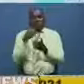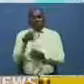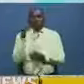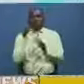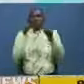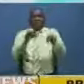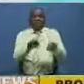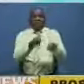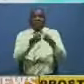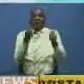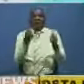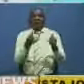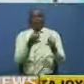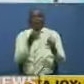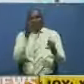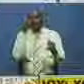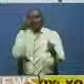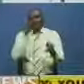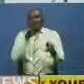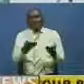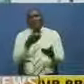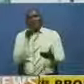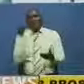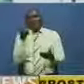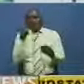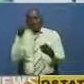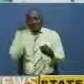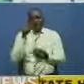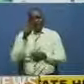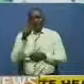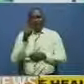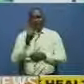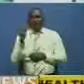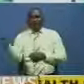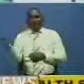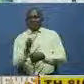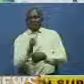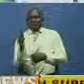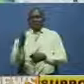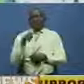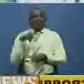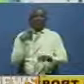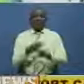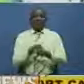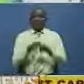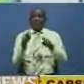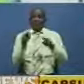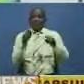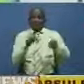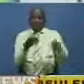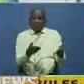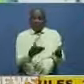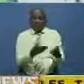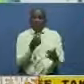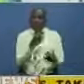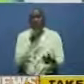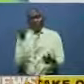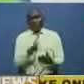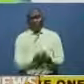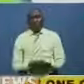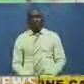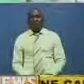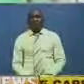site as the thought of commuting between Accra and the Central region daily to sell drained her mentally, but